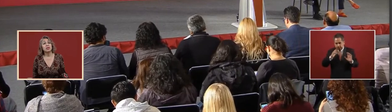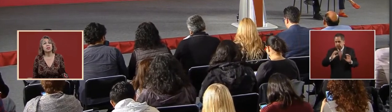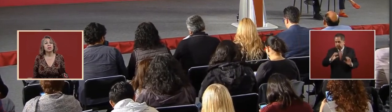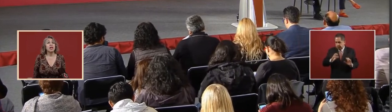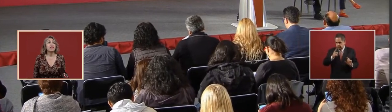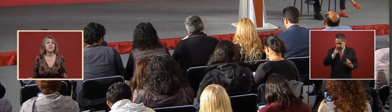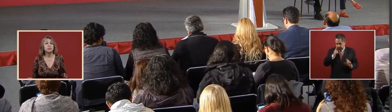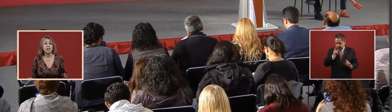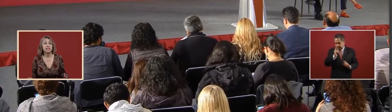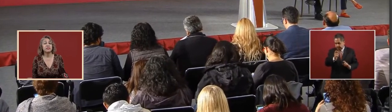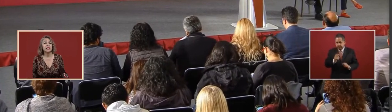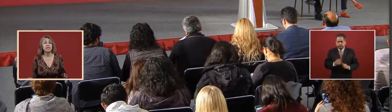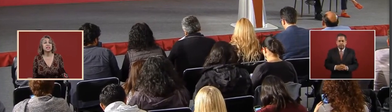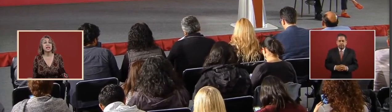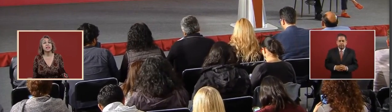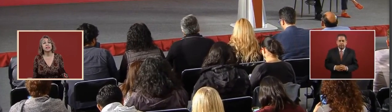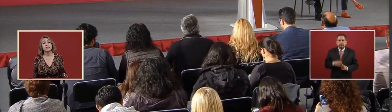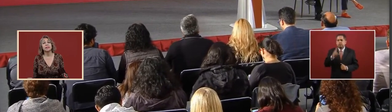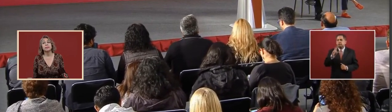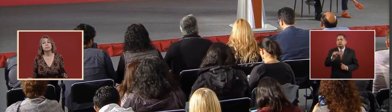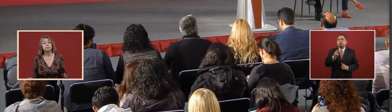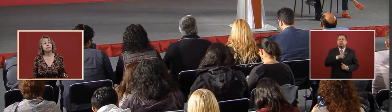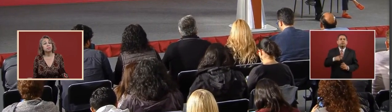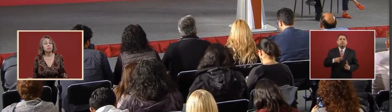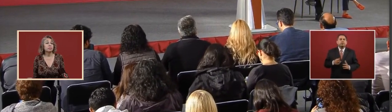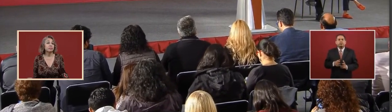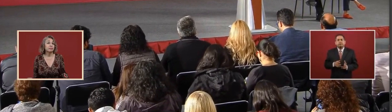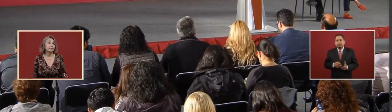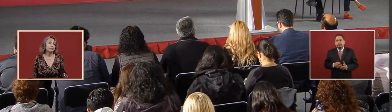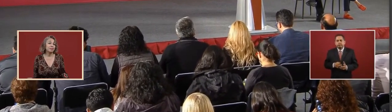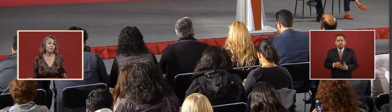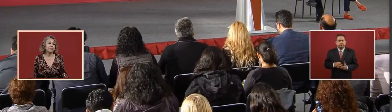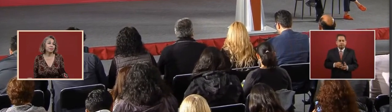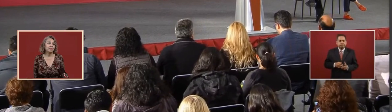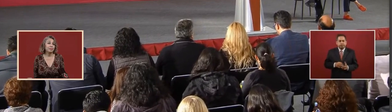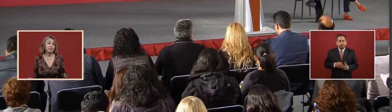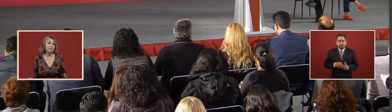There's a lot of objectives in these cases.